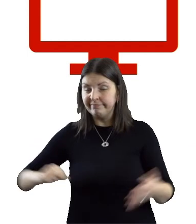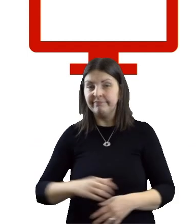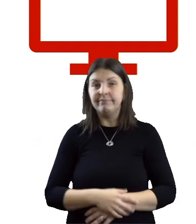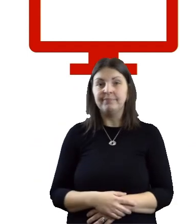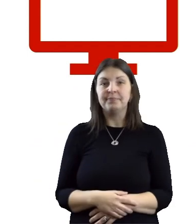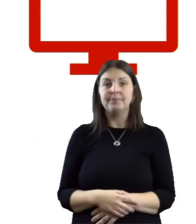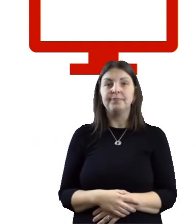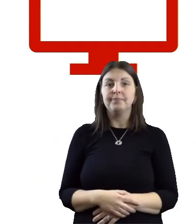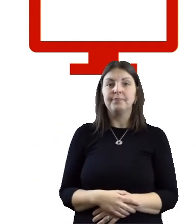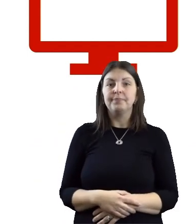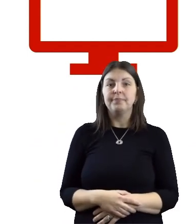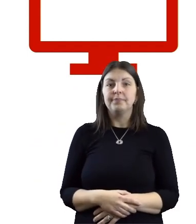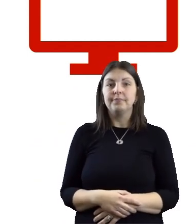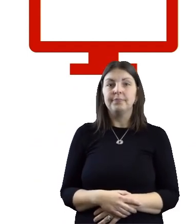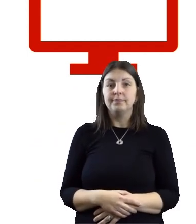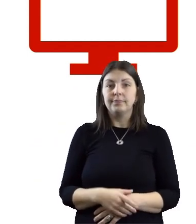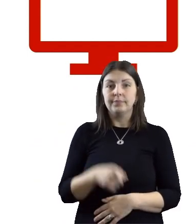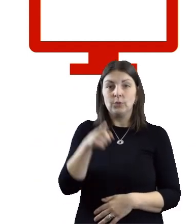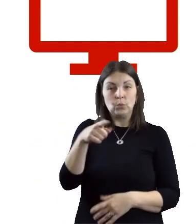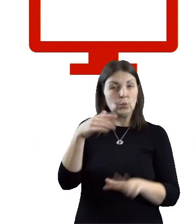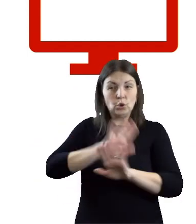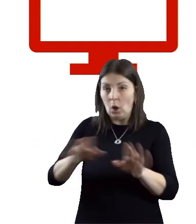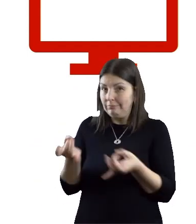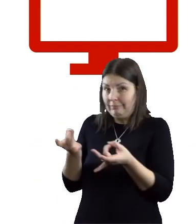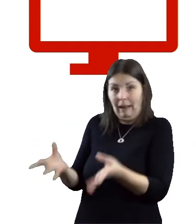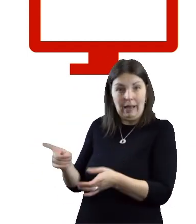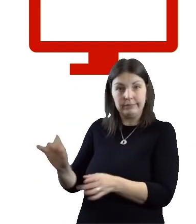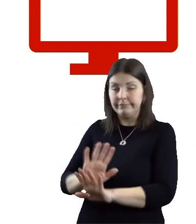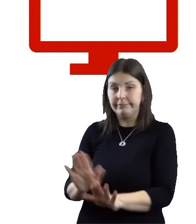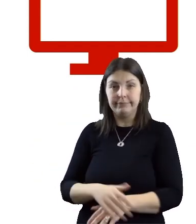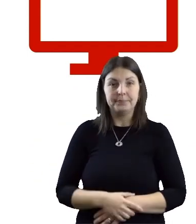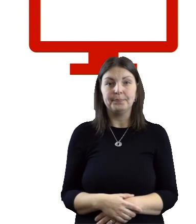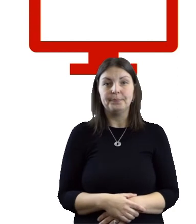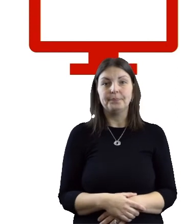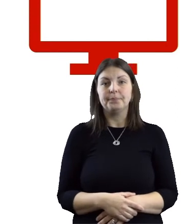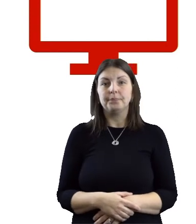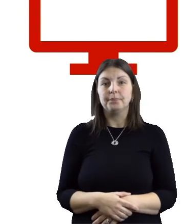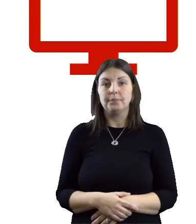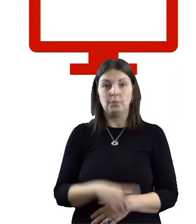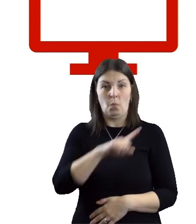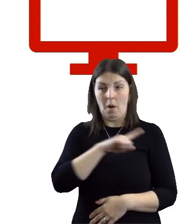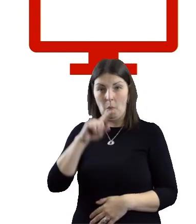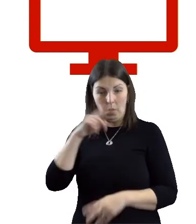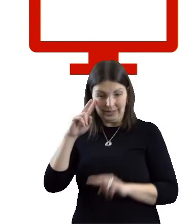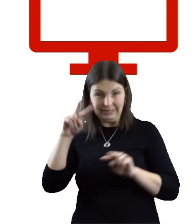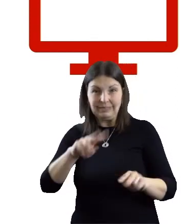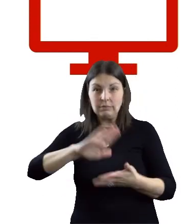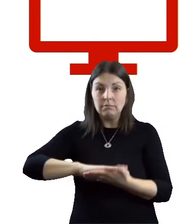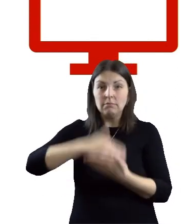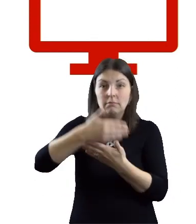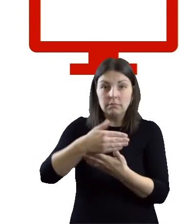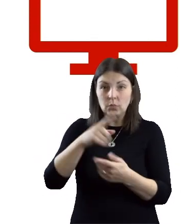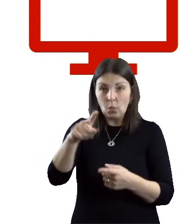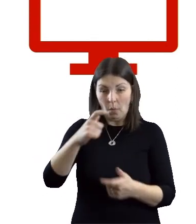this, as they will be able to see your computer and all the information on it that is not shown on screen. This means that if you have any